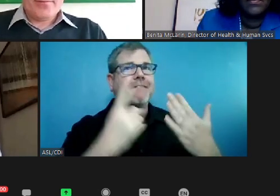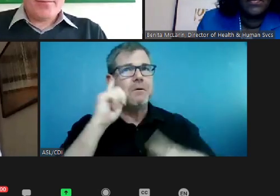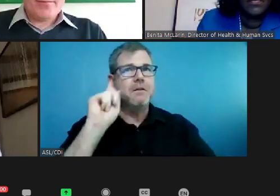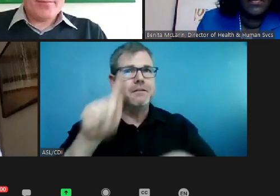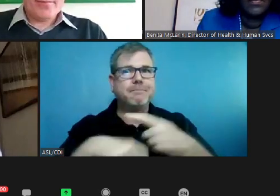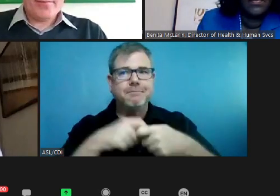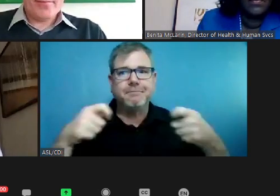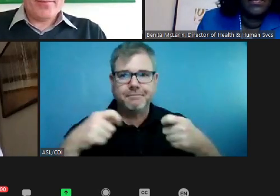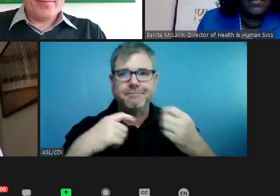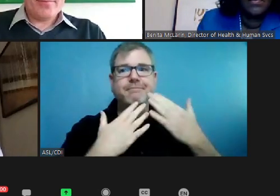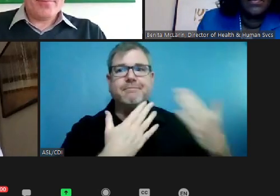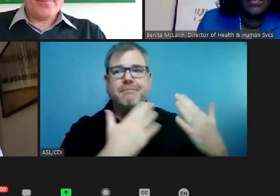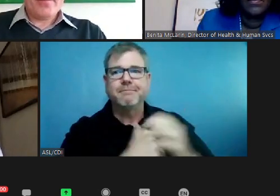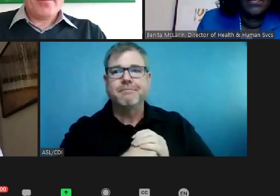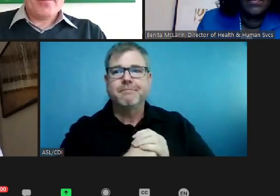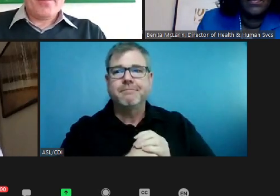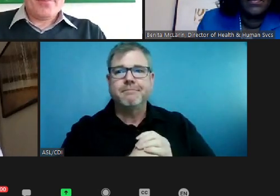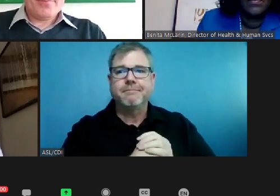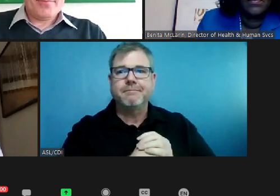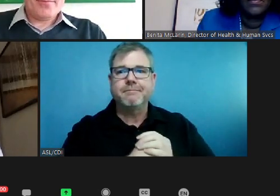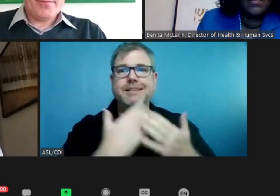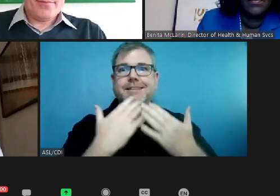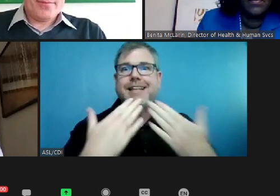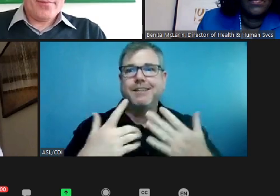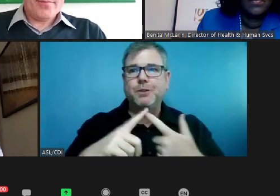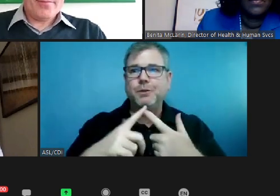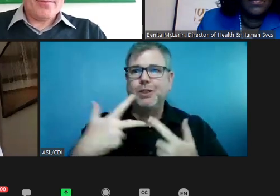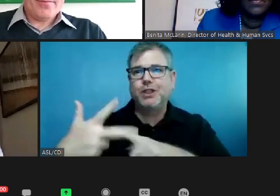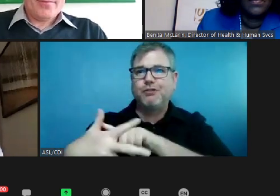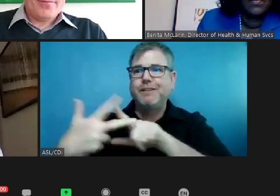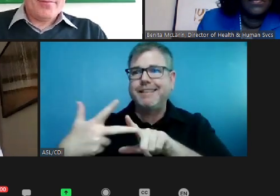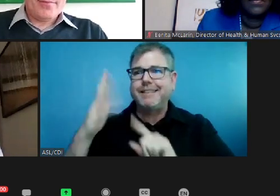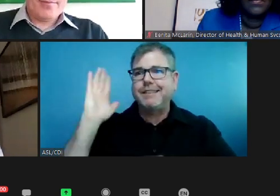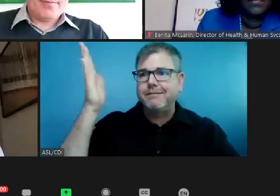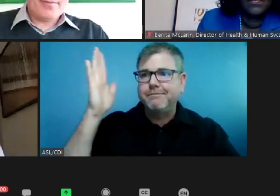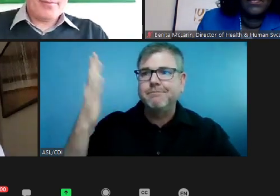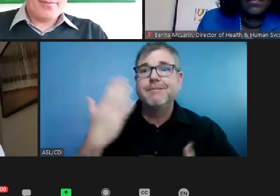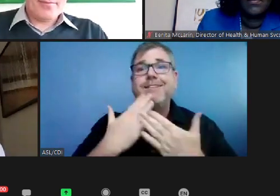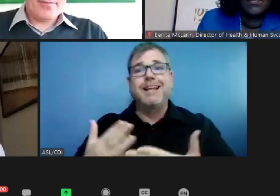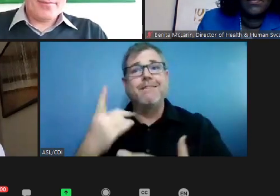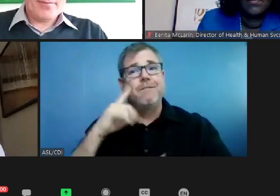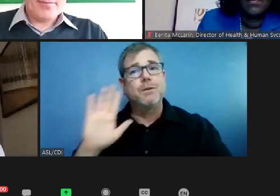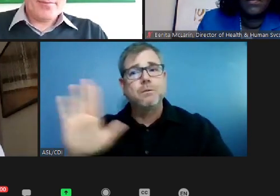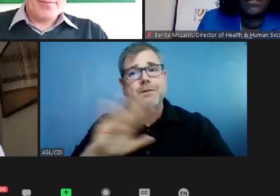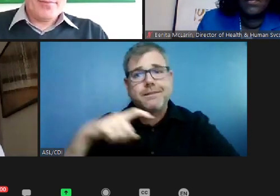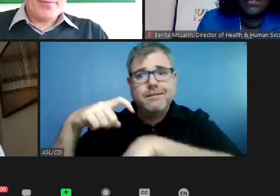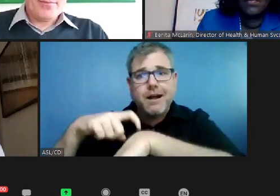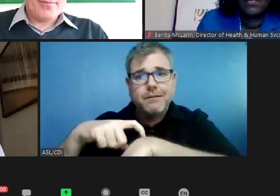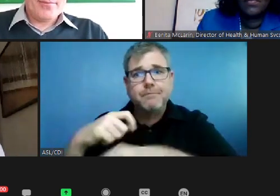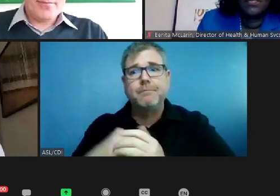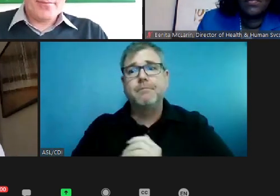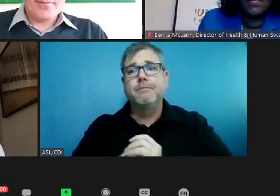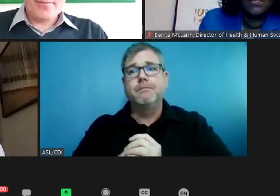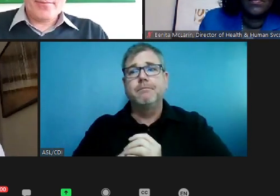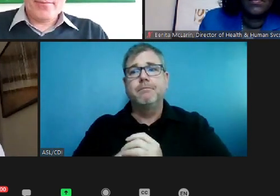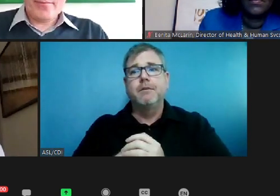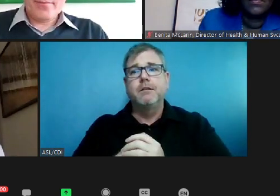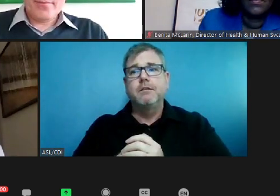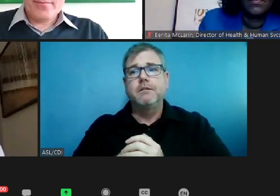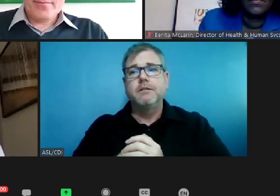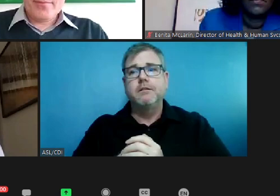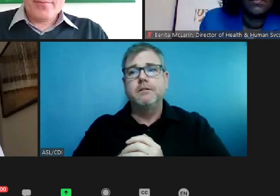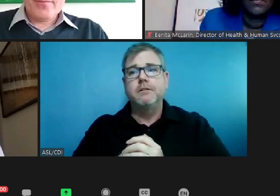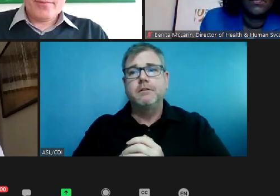us today. And we want to thank you for your time, as well as a quick shout out to our wonderful team providing not